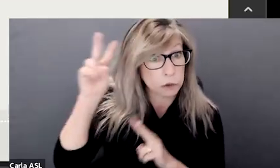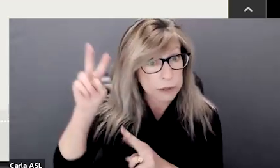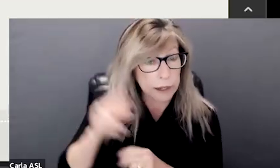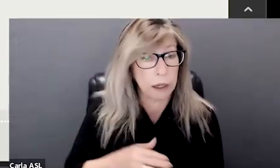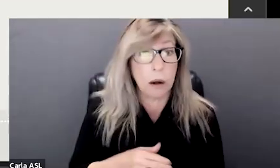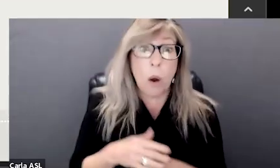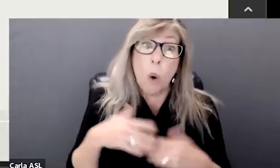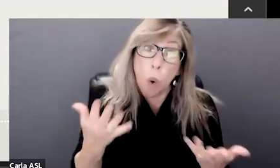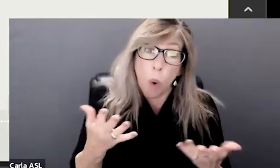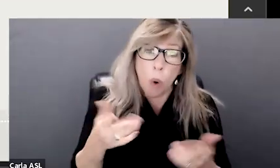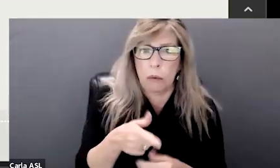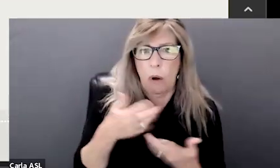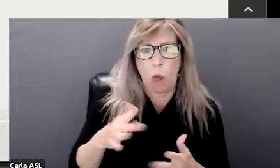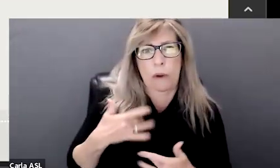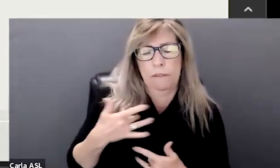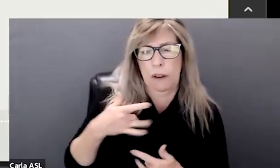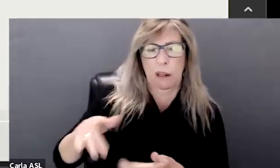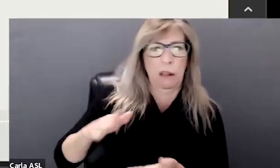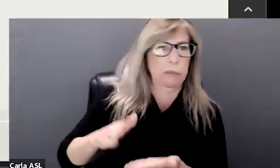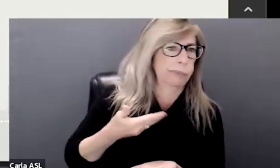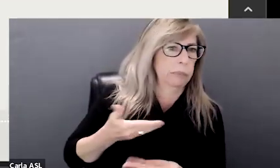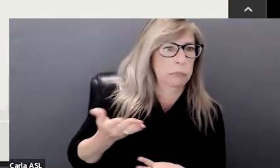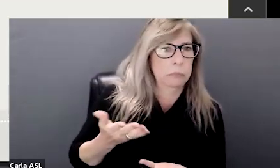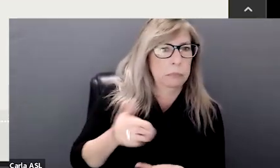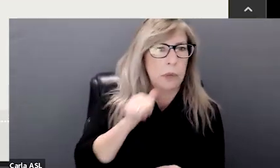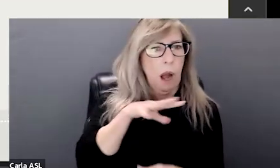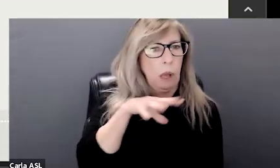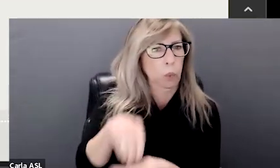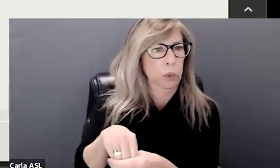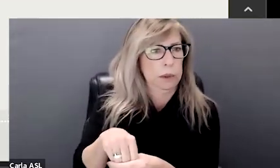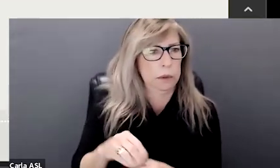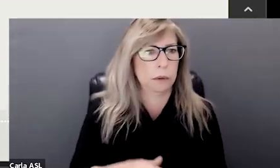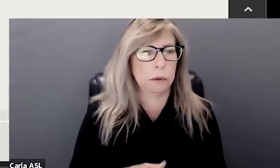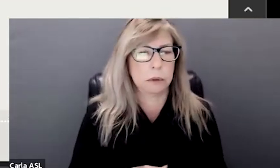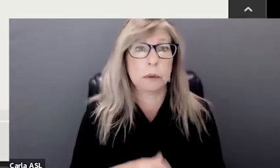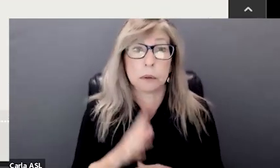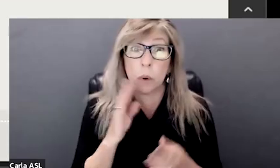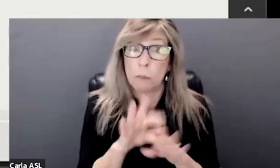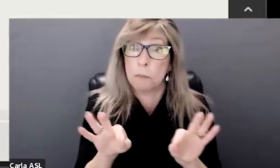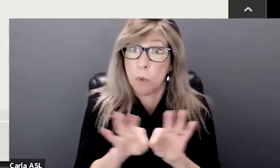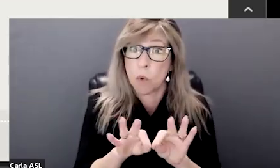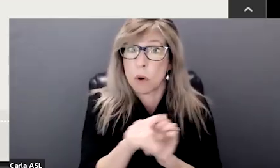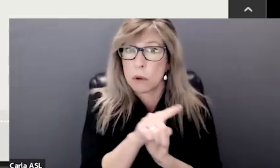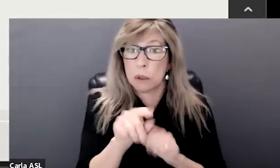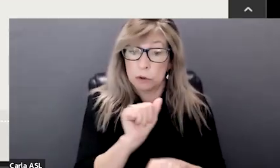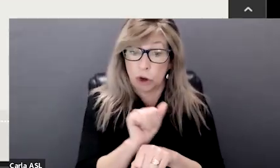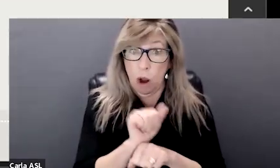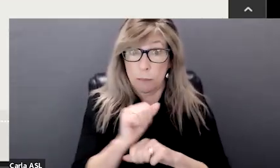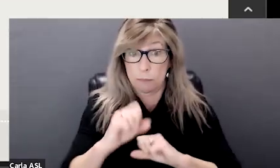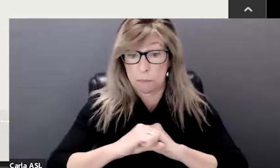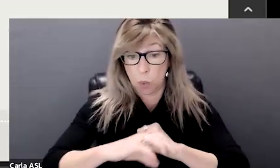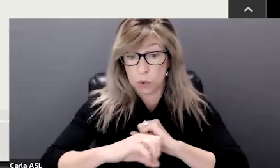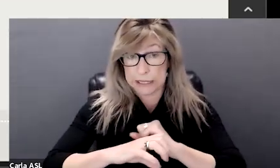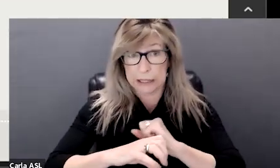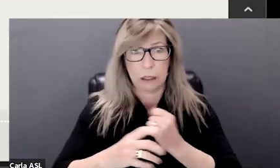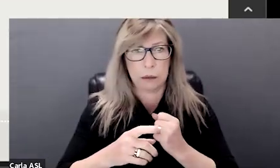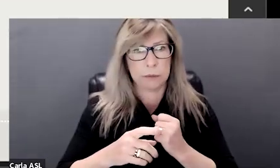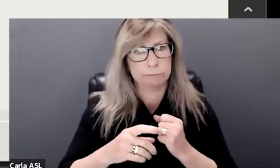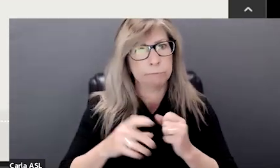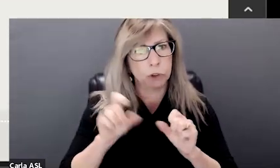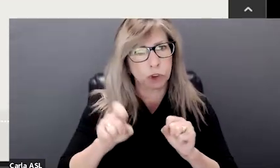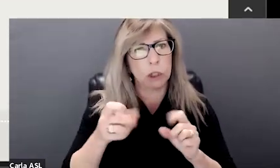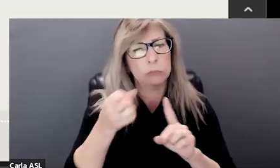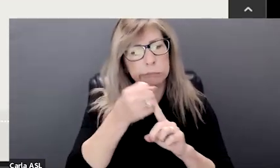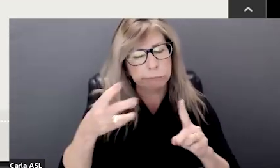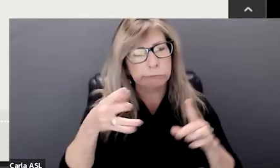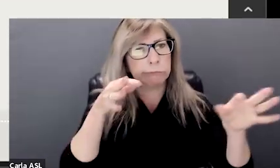about making very clear that what we put in a job posting or a requirement is actually required and does not have any flexibility offered in